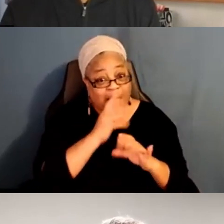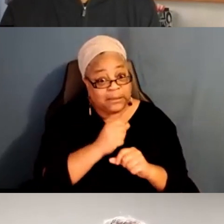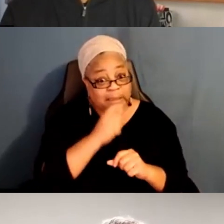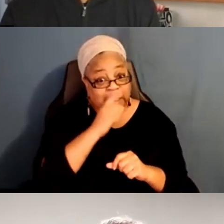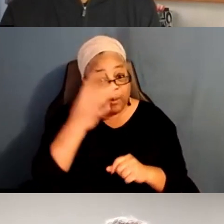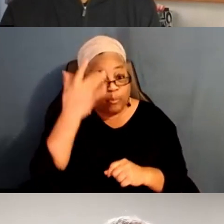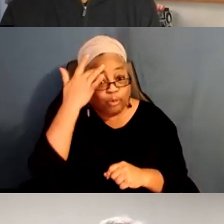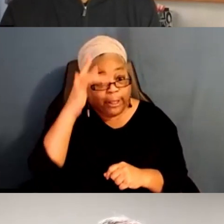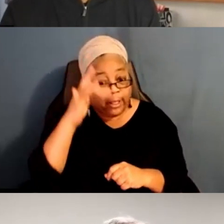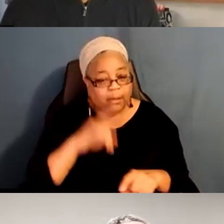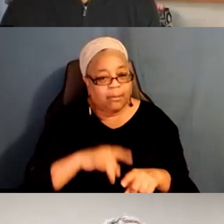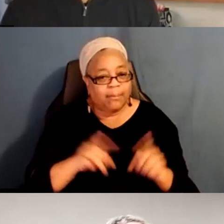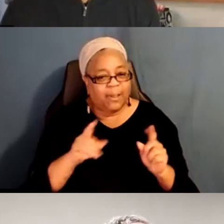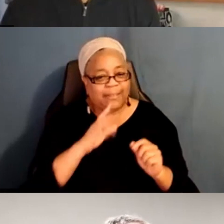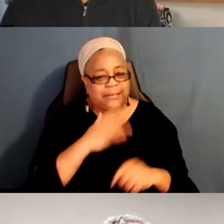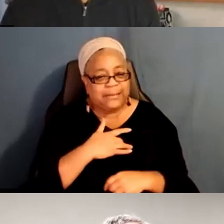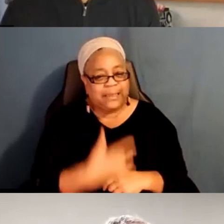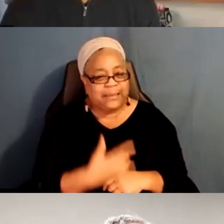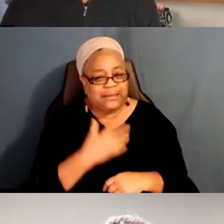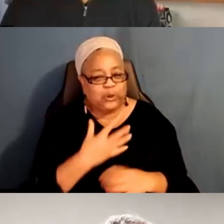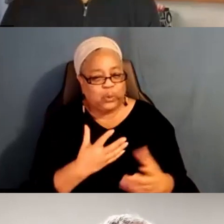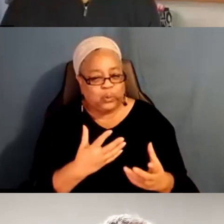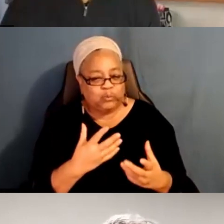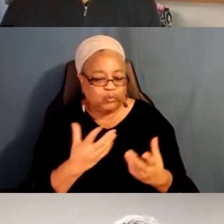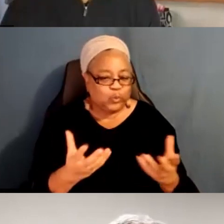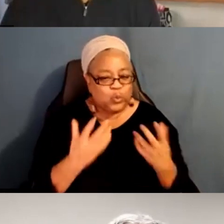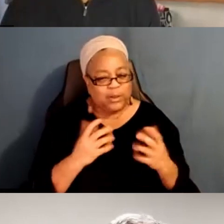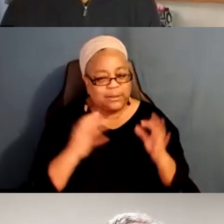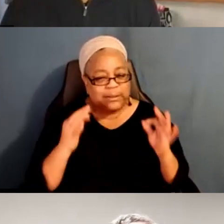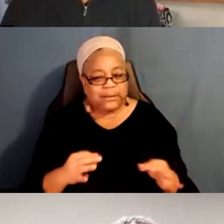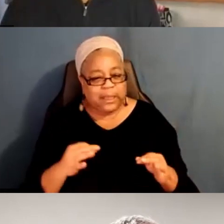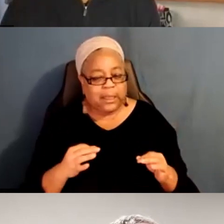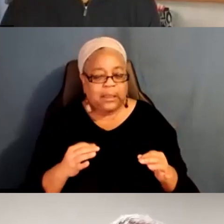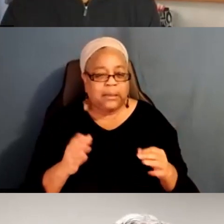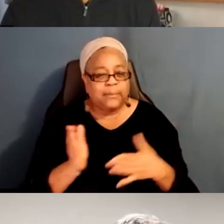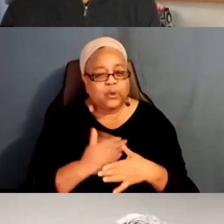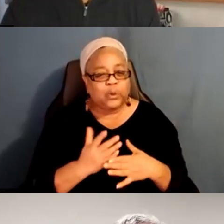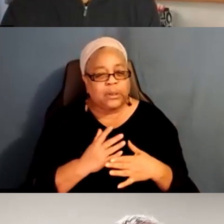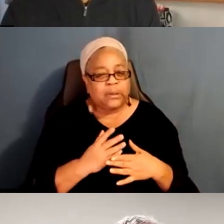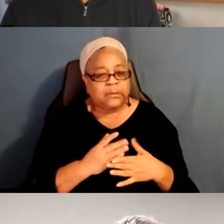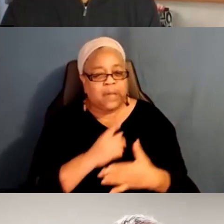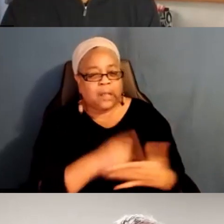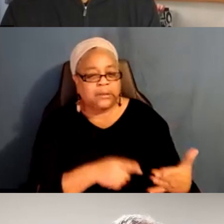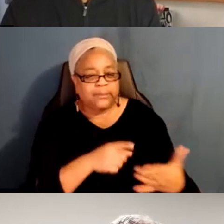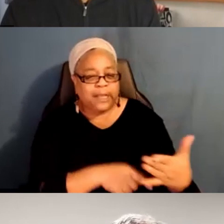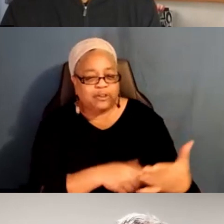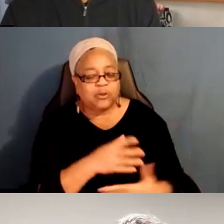But there's a tendency to want to decide between, you know, condemnation or something else. And I think that that something